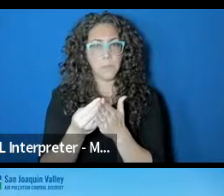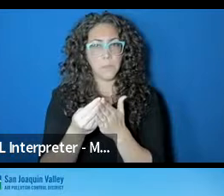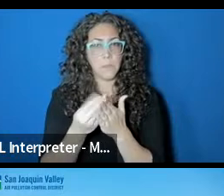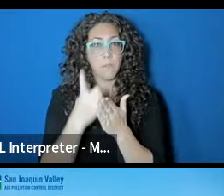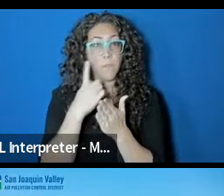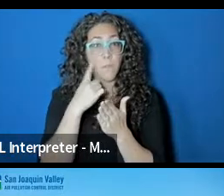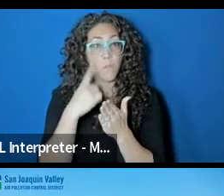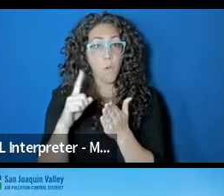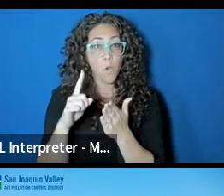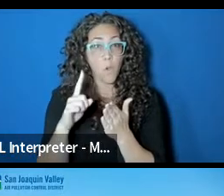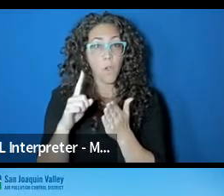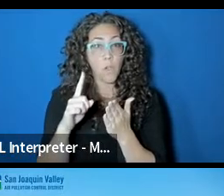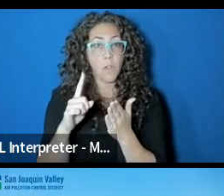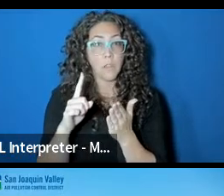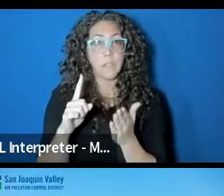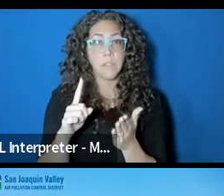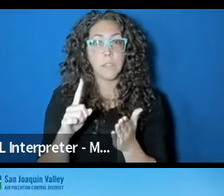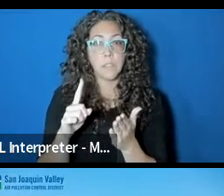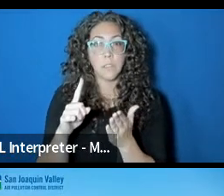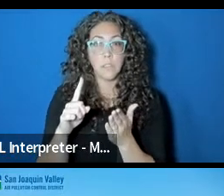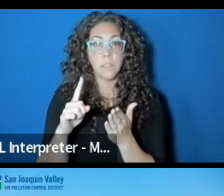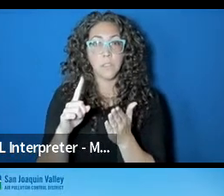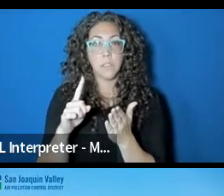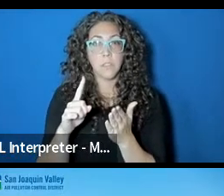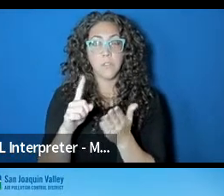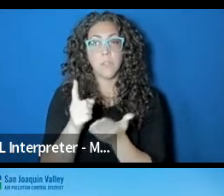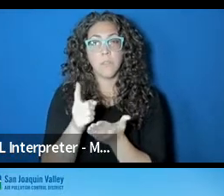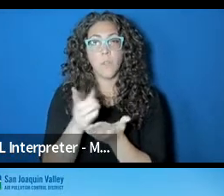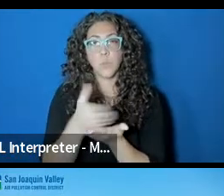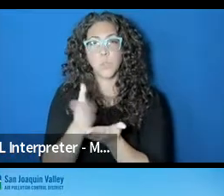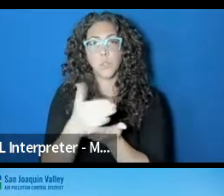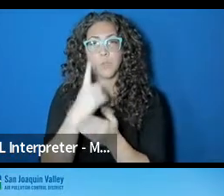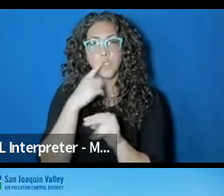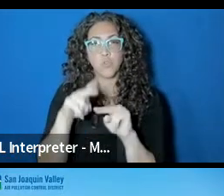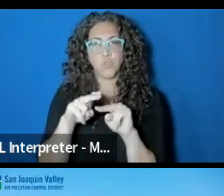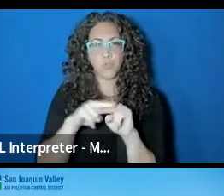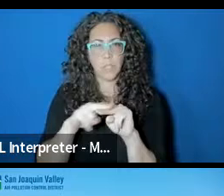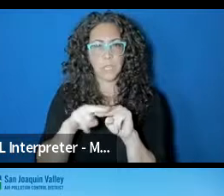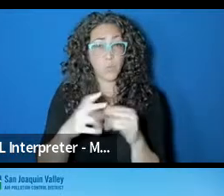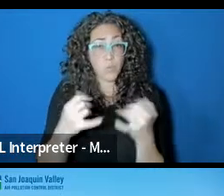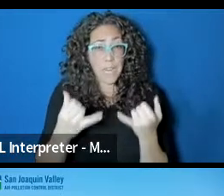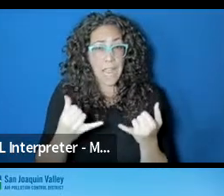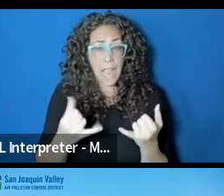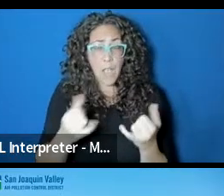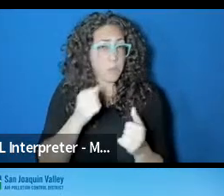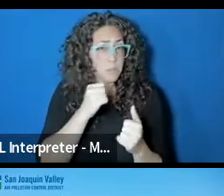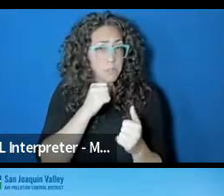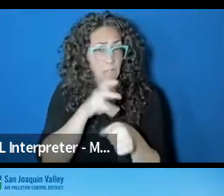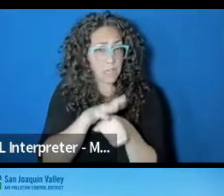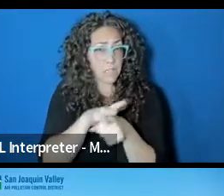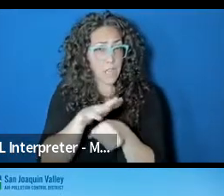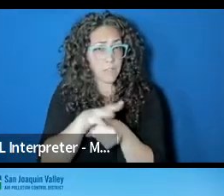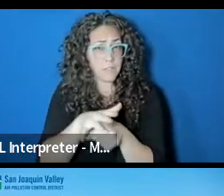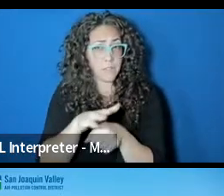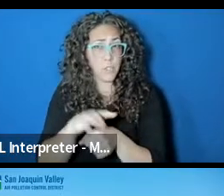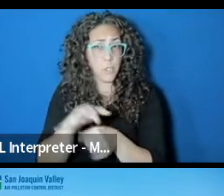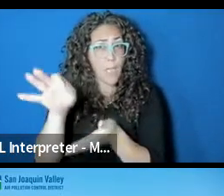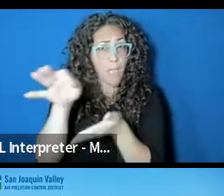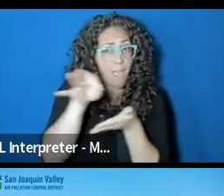for the switchers for the trains, currently it's not enough to incentivize them to go